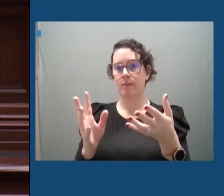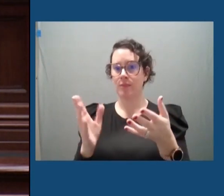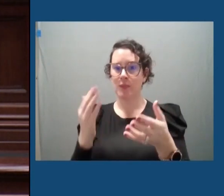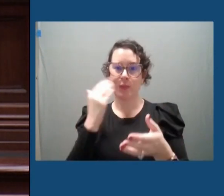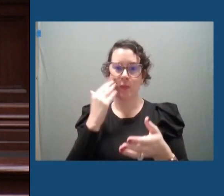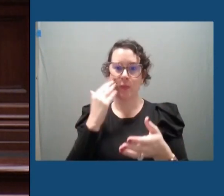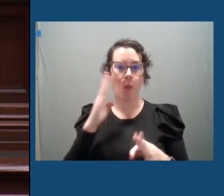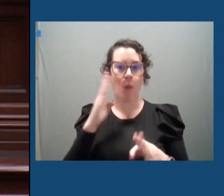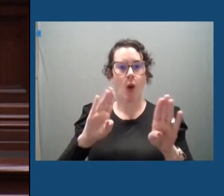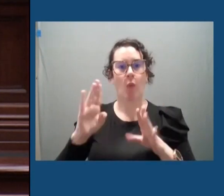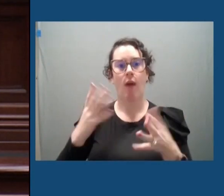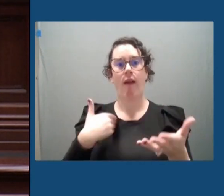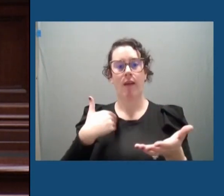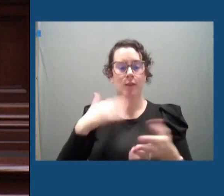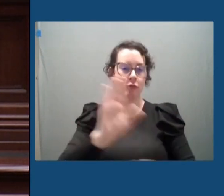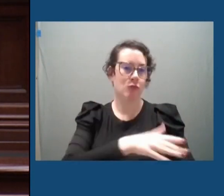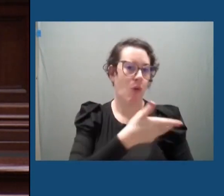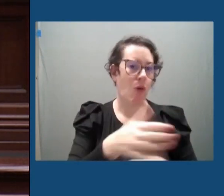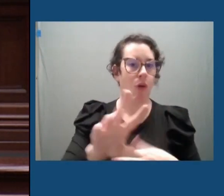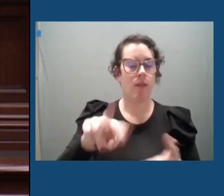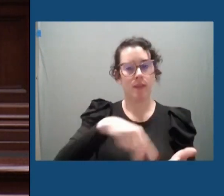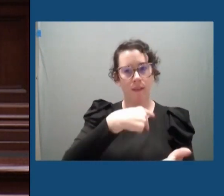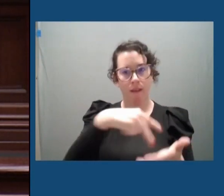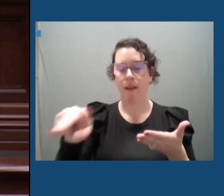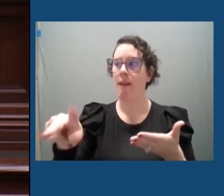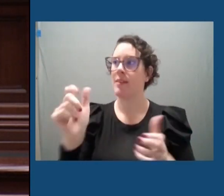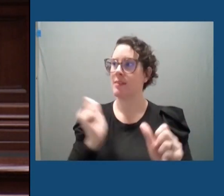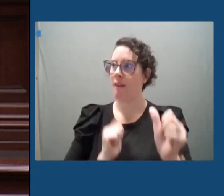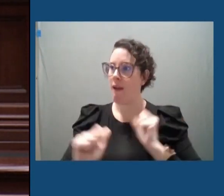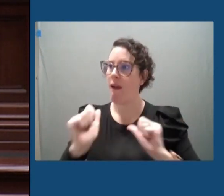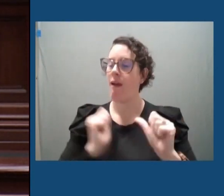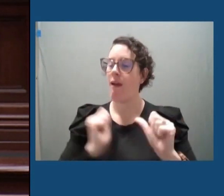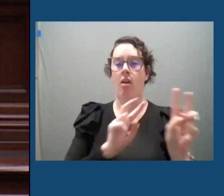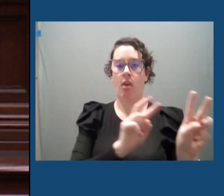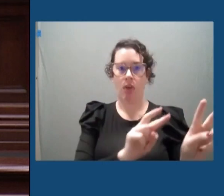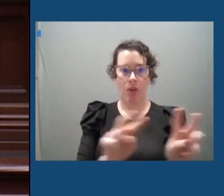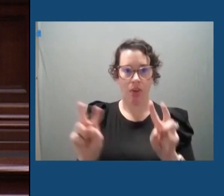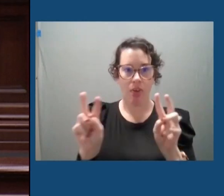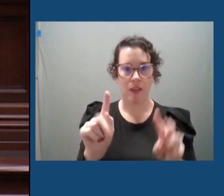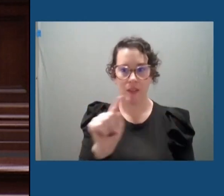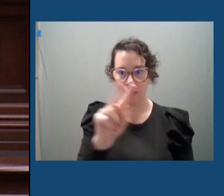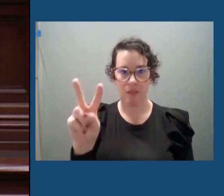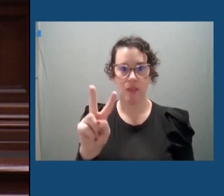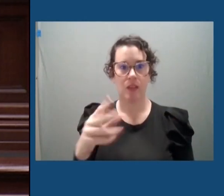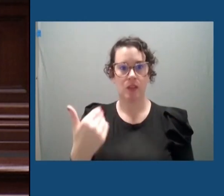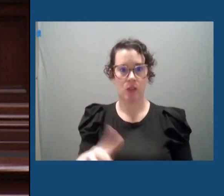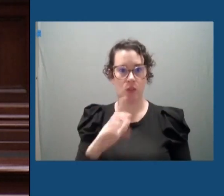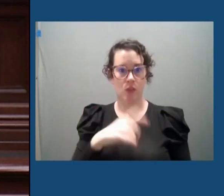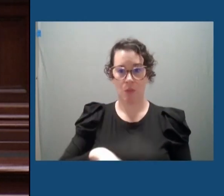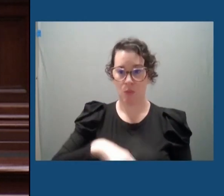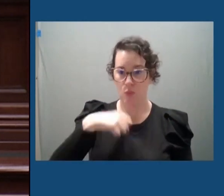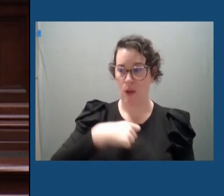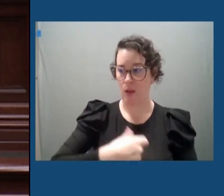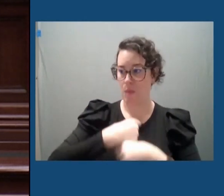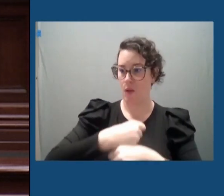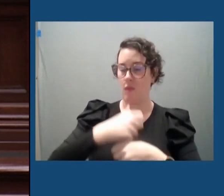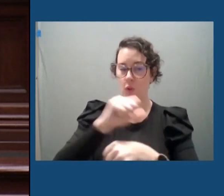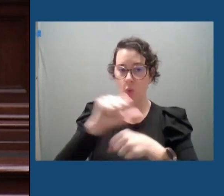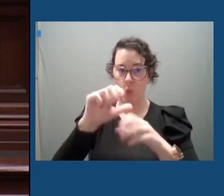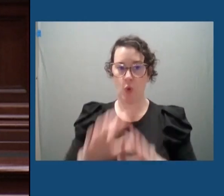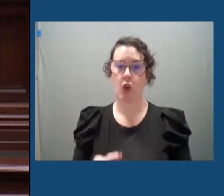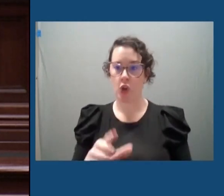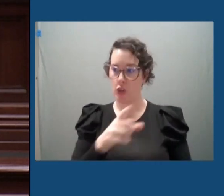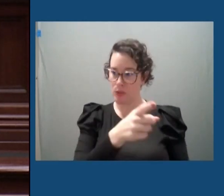action to our screens. It's the strong backs of our proud manufacturing workers who make products sold around the